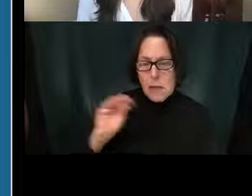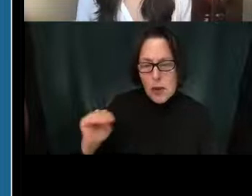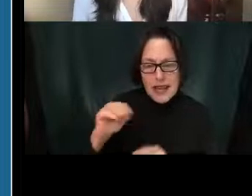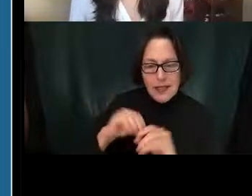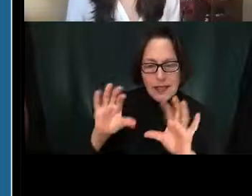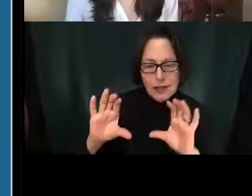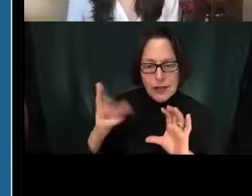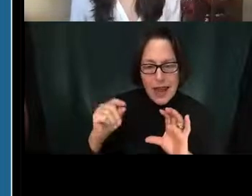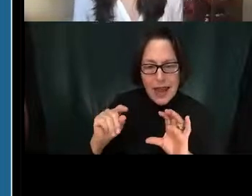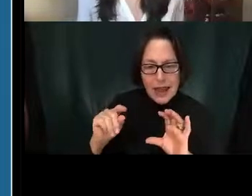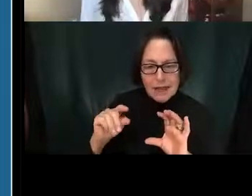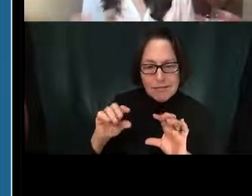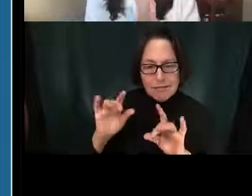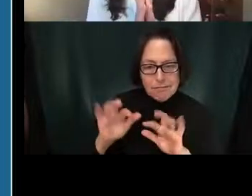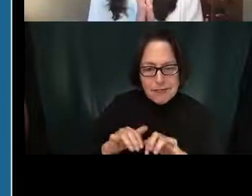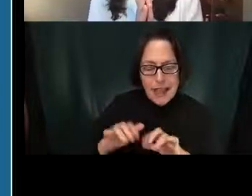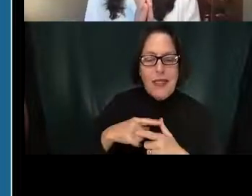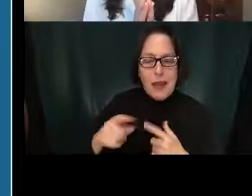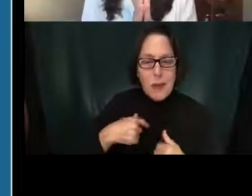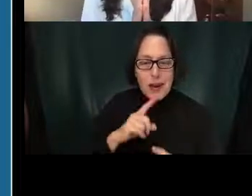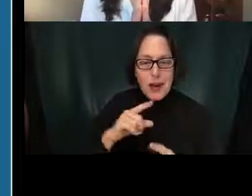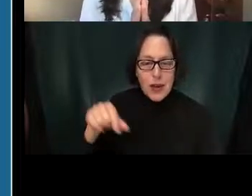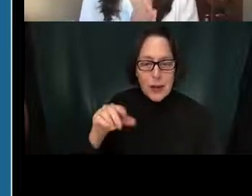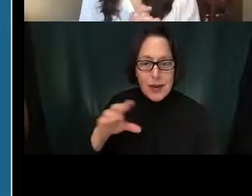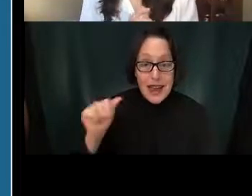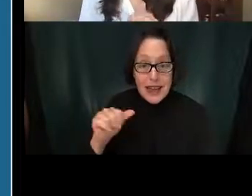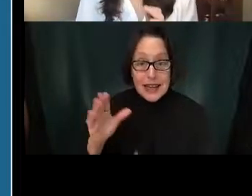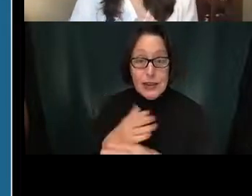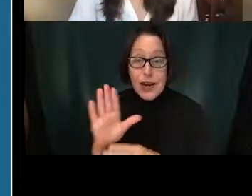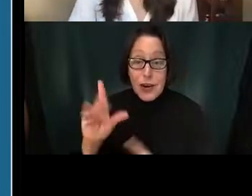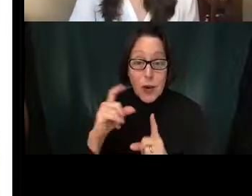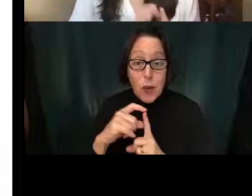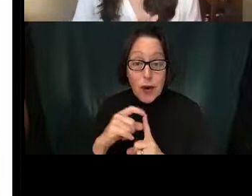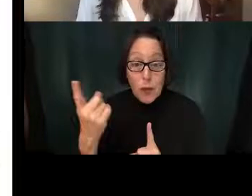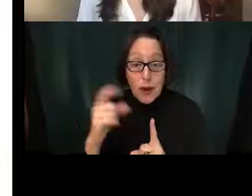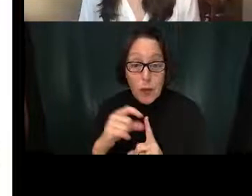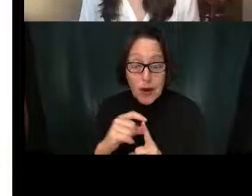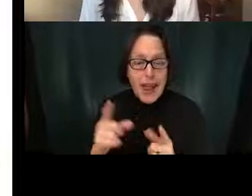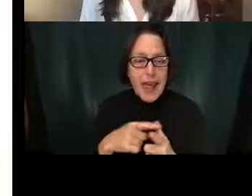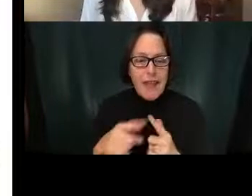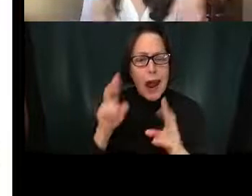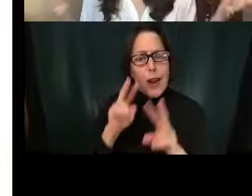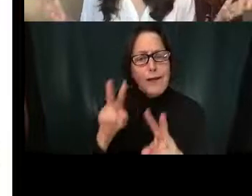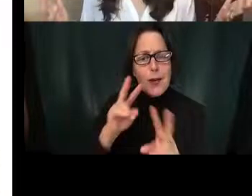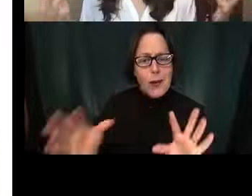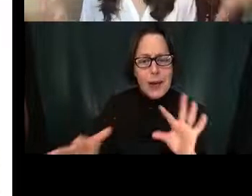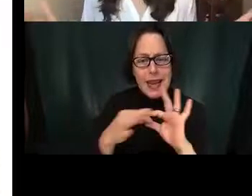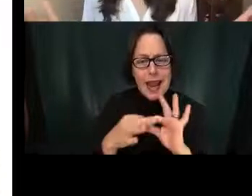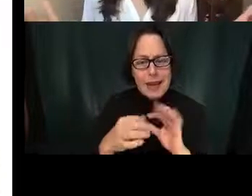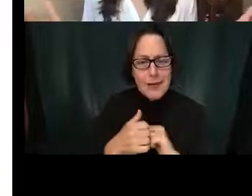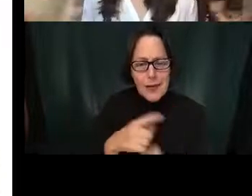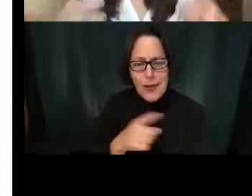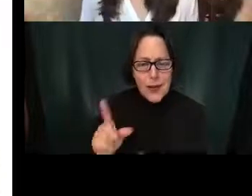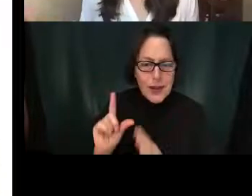for Q&A. So thank you so much. And please share your one word. And I look forward to connecting with you